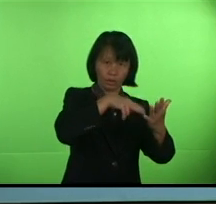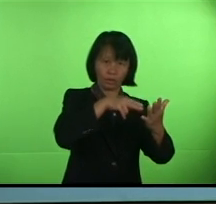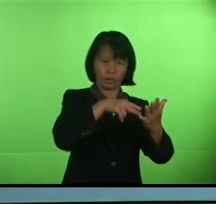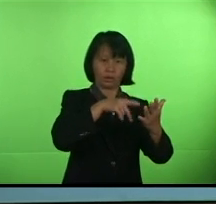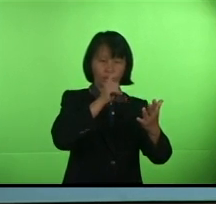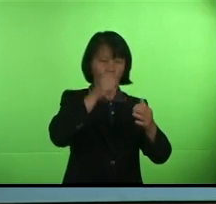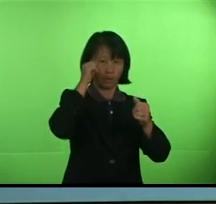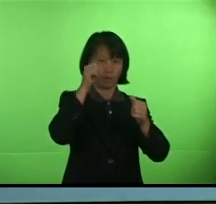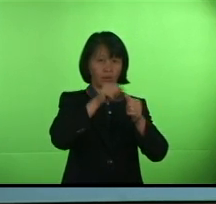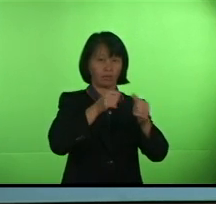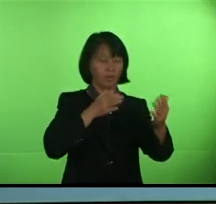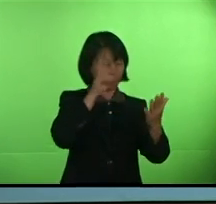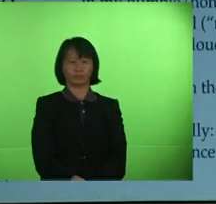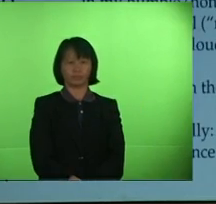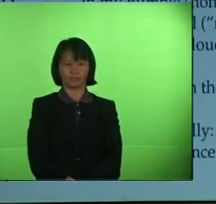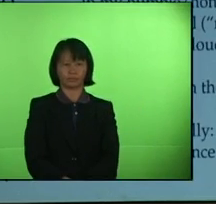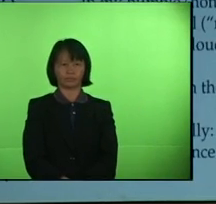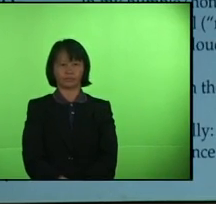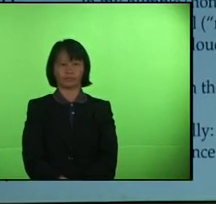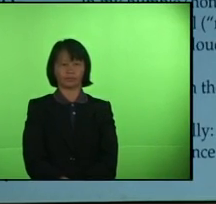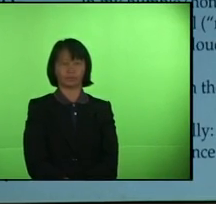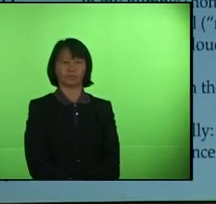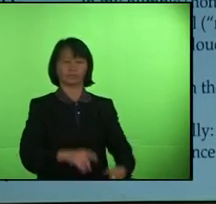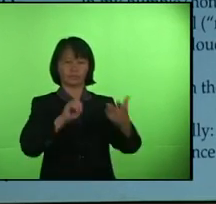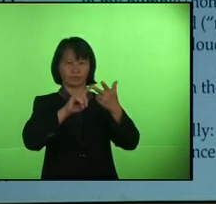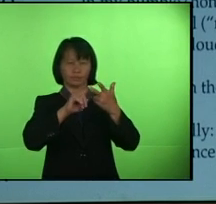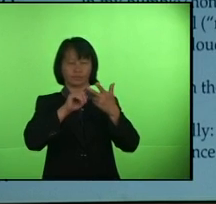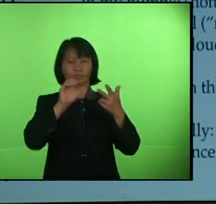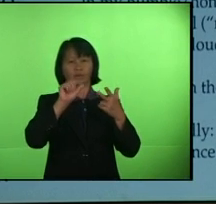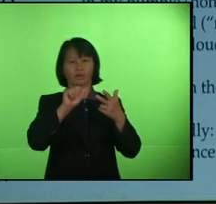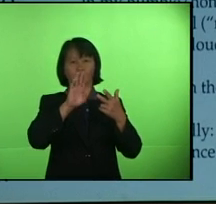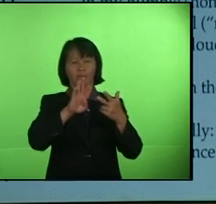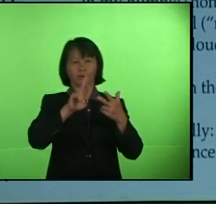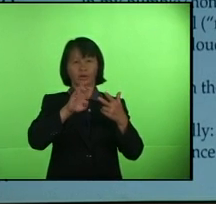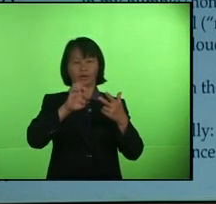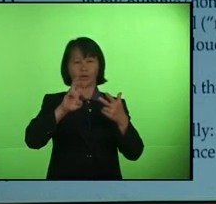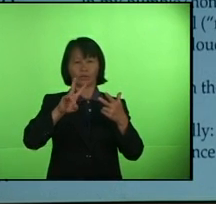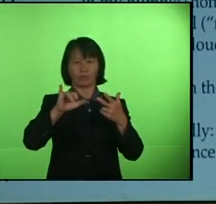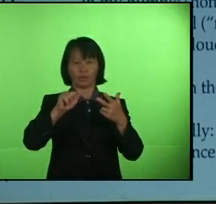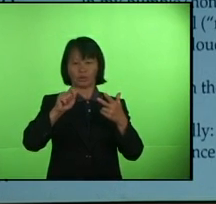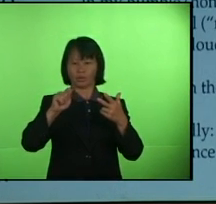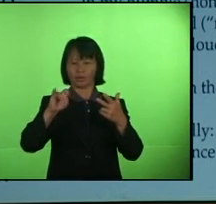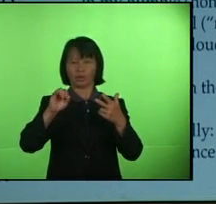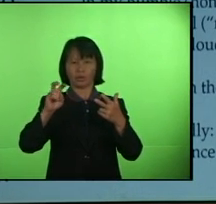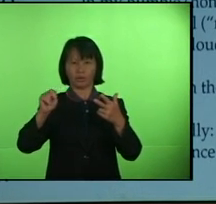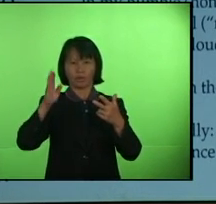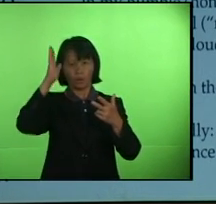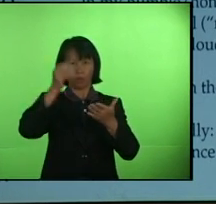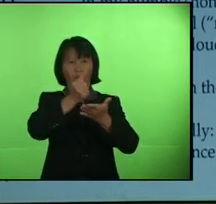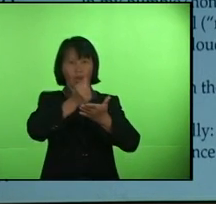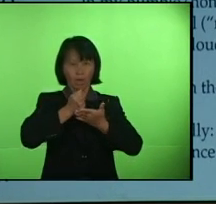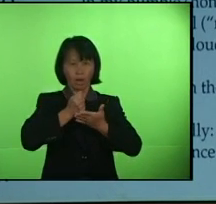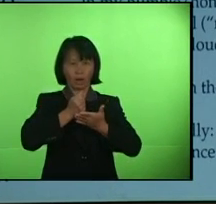help to, these abbreviations, yeah, will help you to